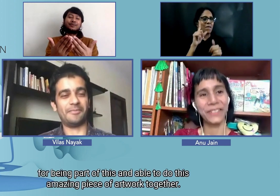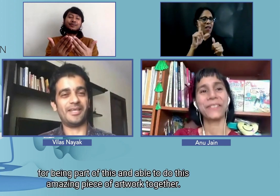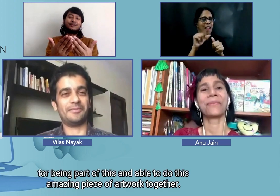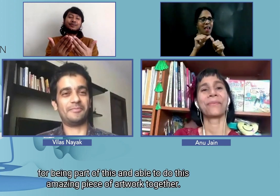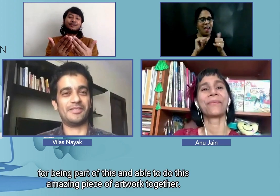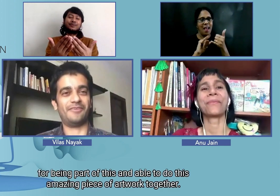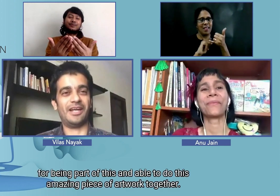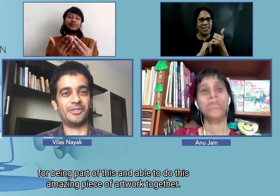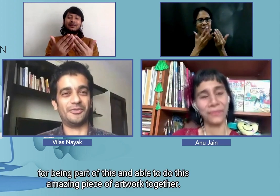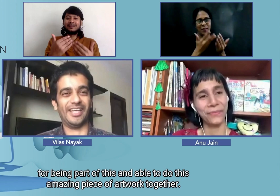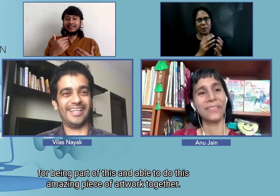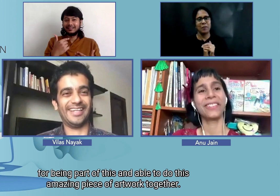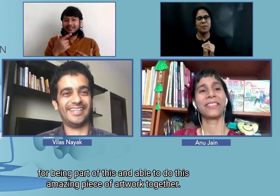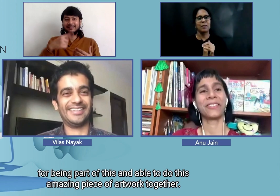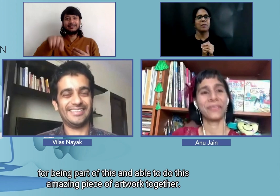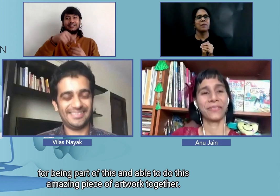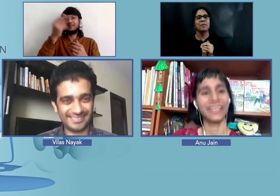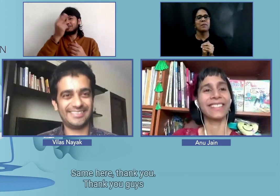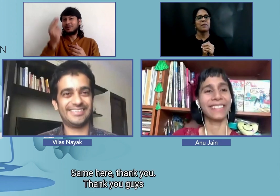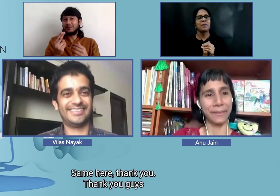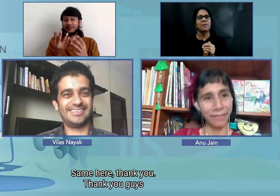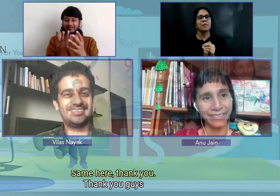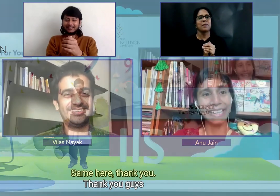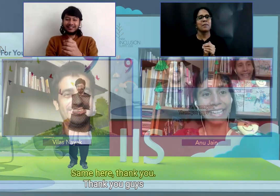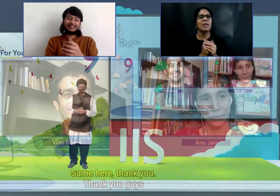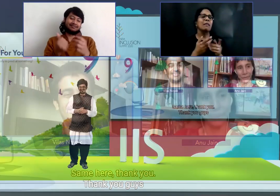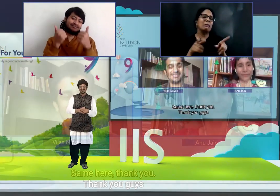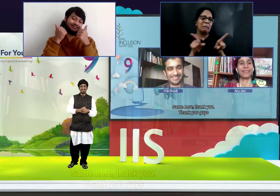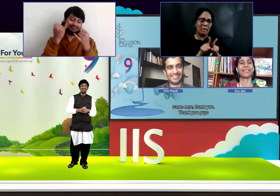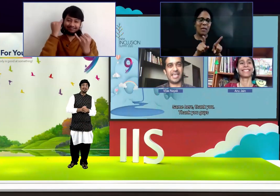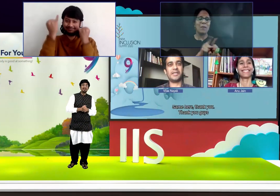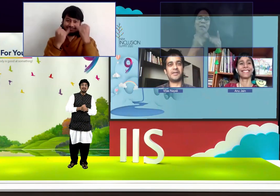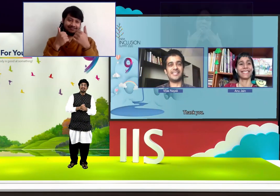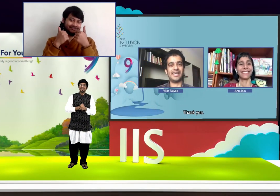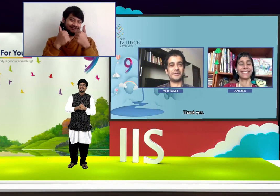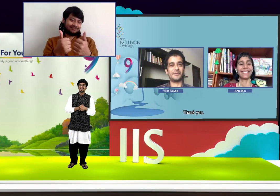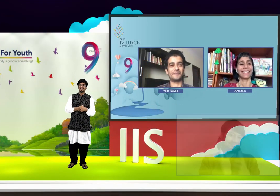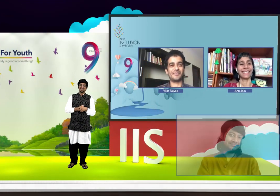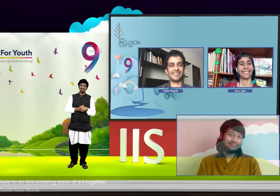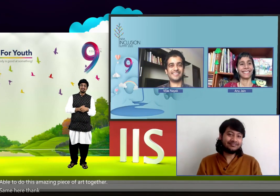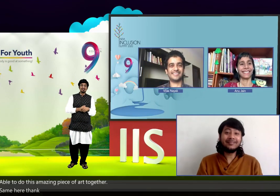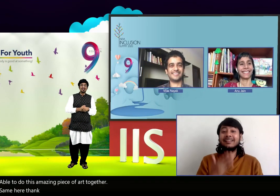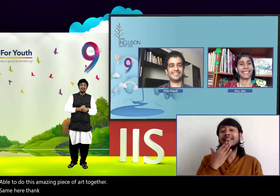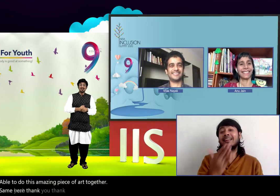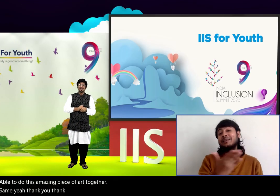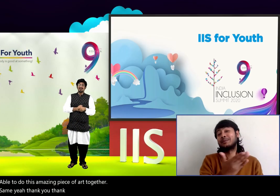do this amazing piece of artwork together. Same here. Thank you. Thank you, guys. Thank you.